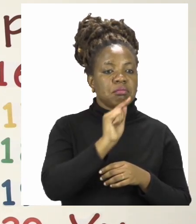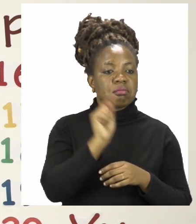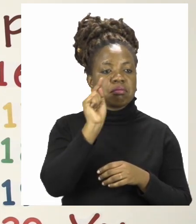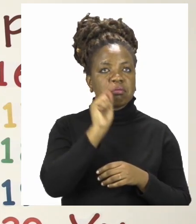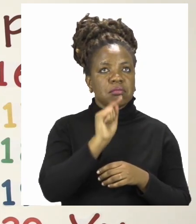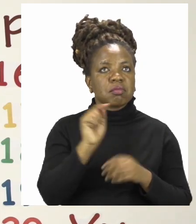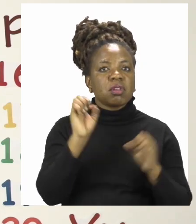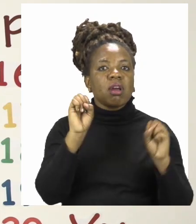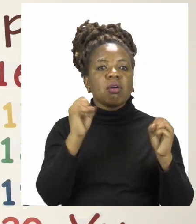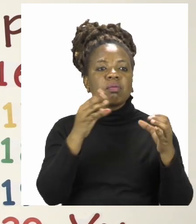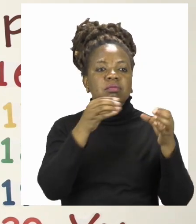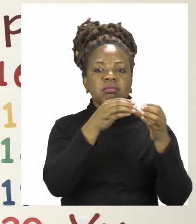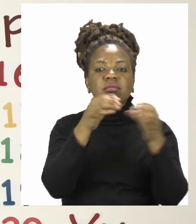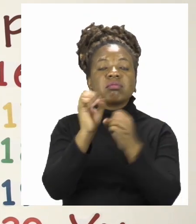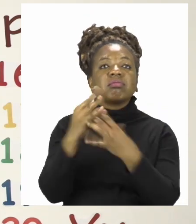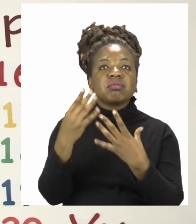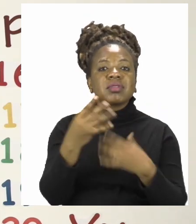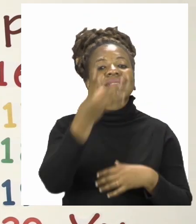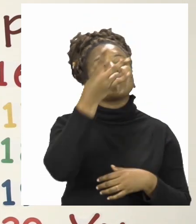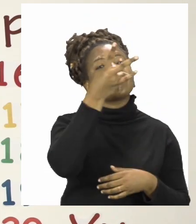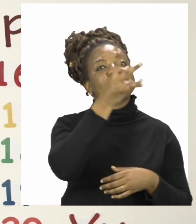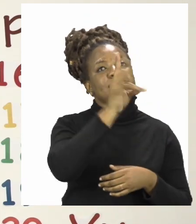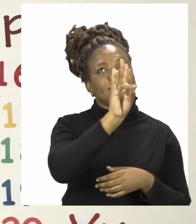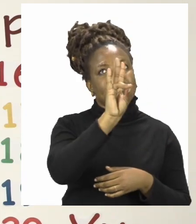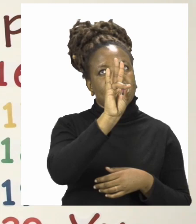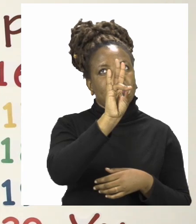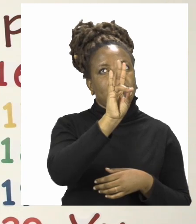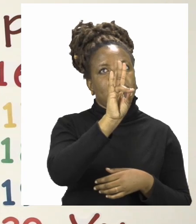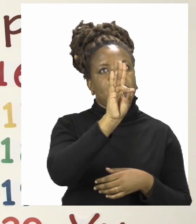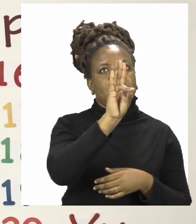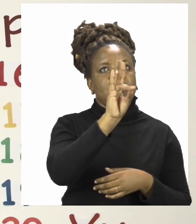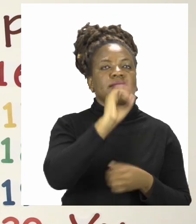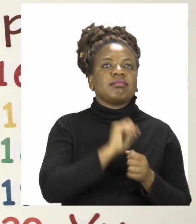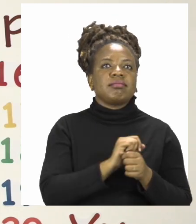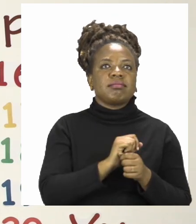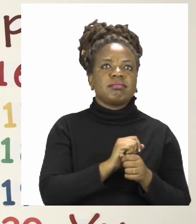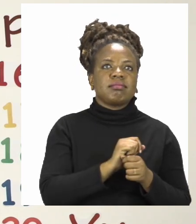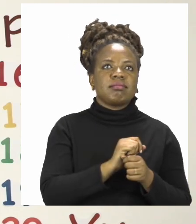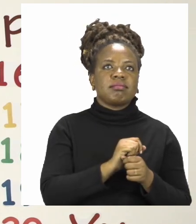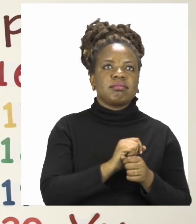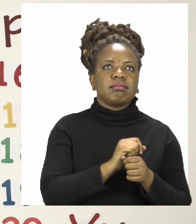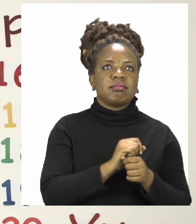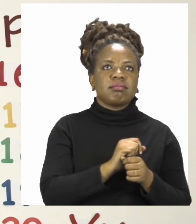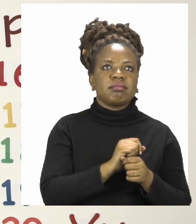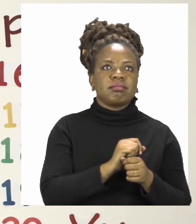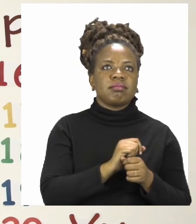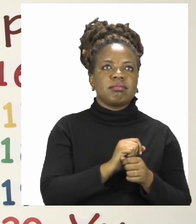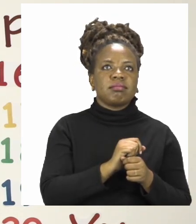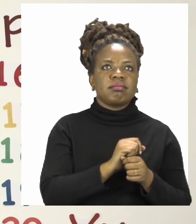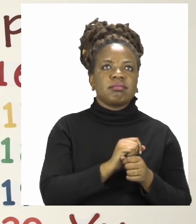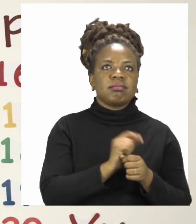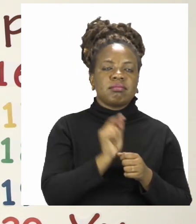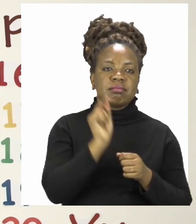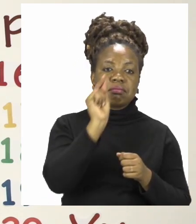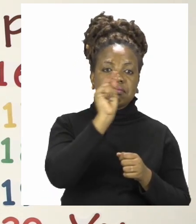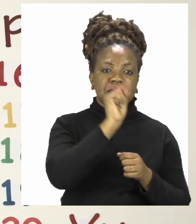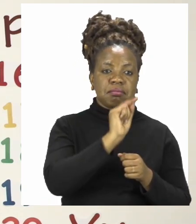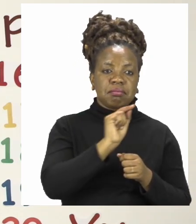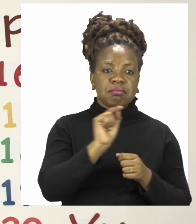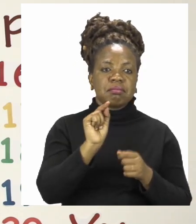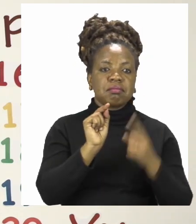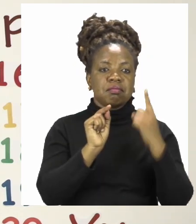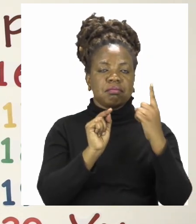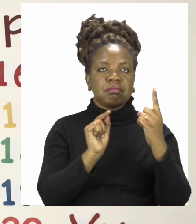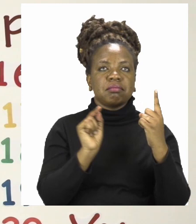many sets? 7. So let's go. We're going to count together.